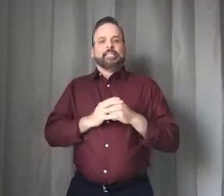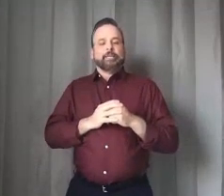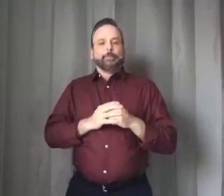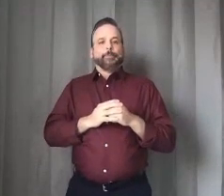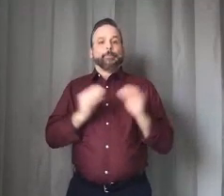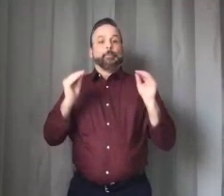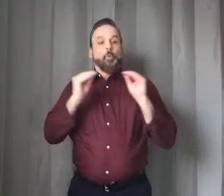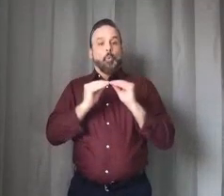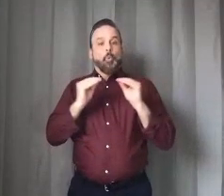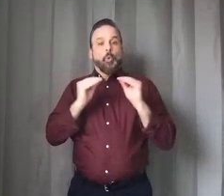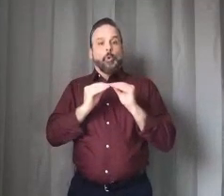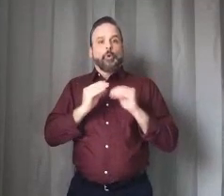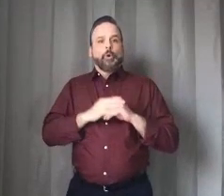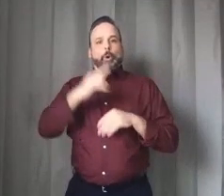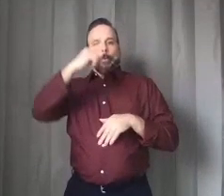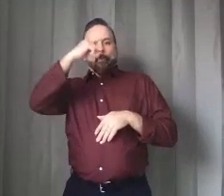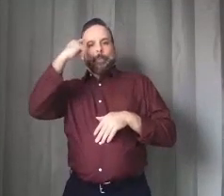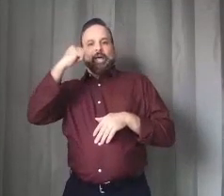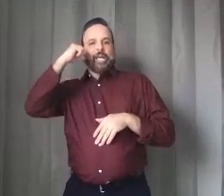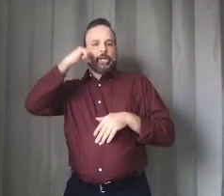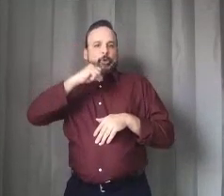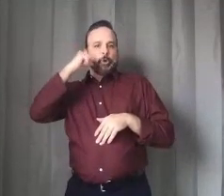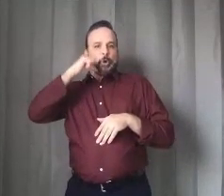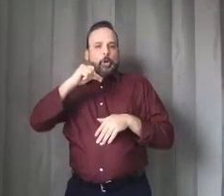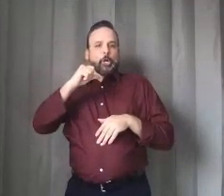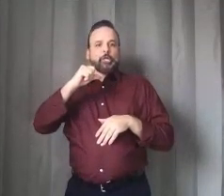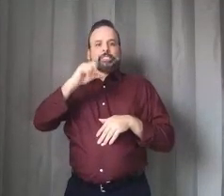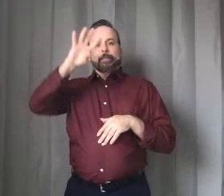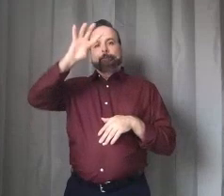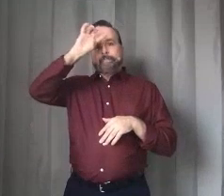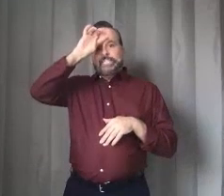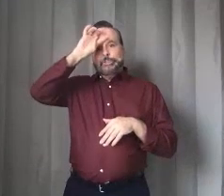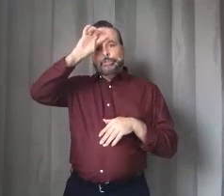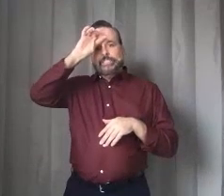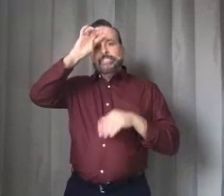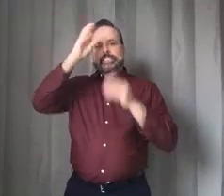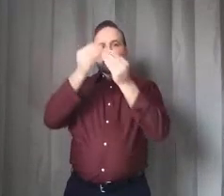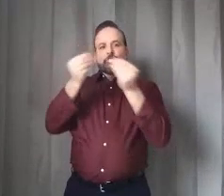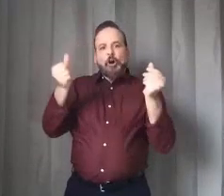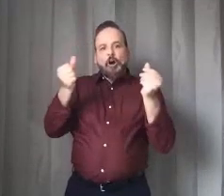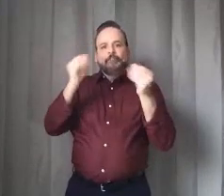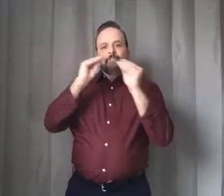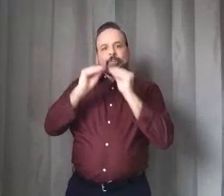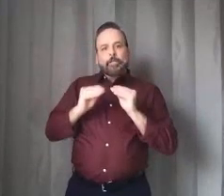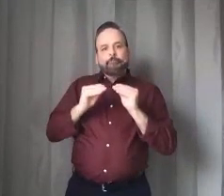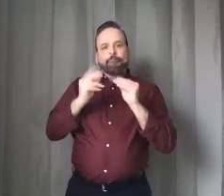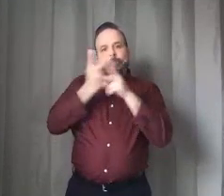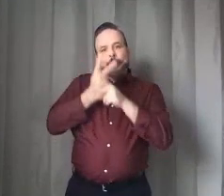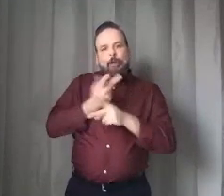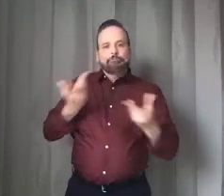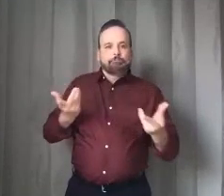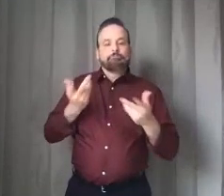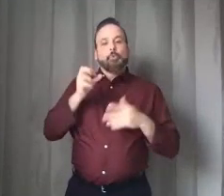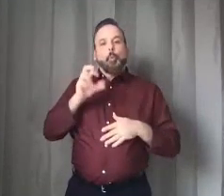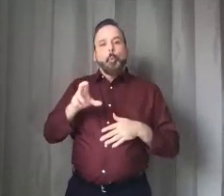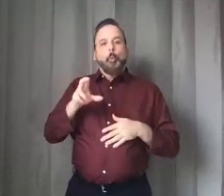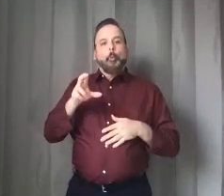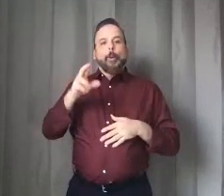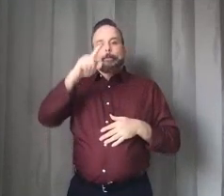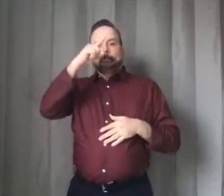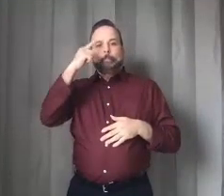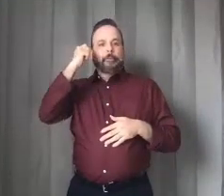more of Black girls just solving mysteries, or Black girls, like, maybe some kind